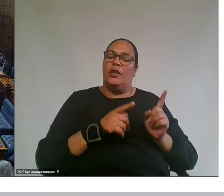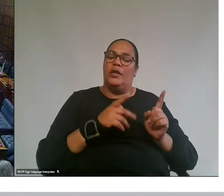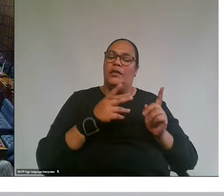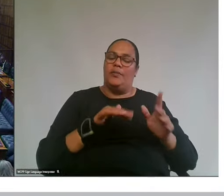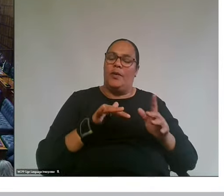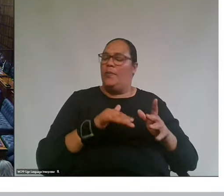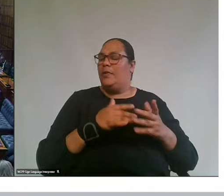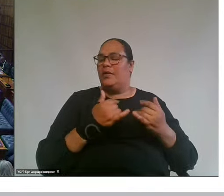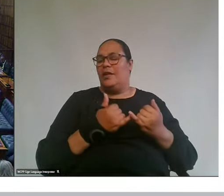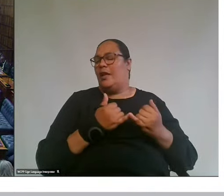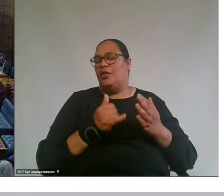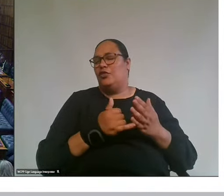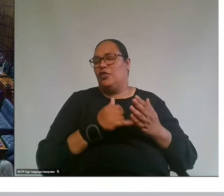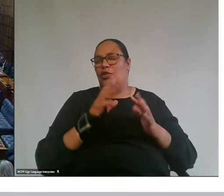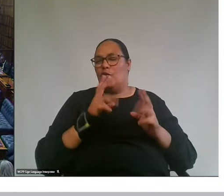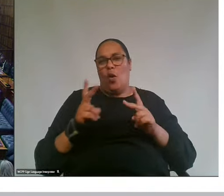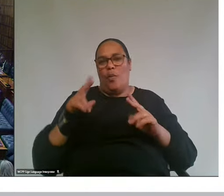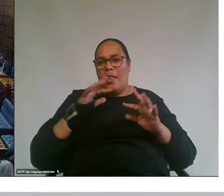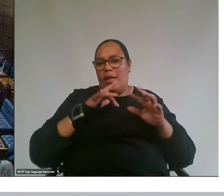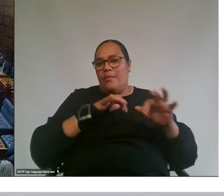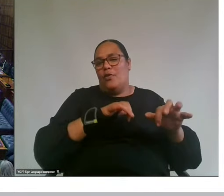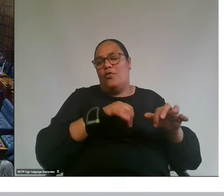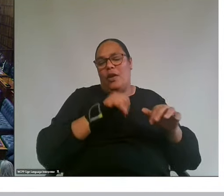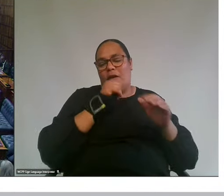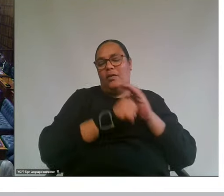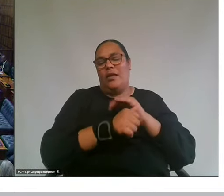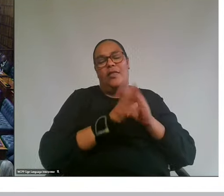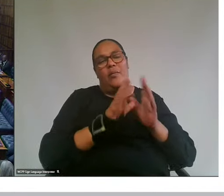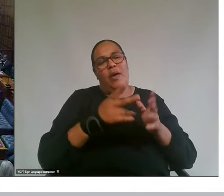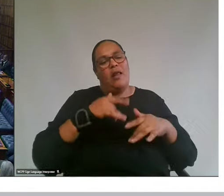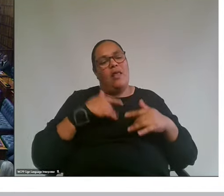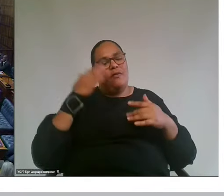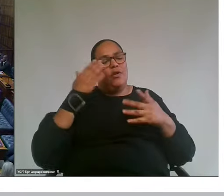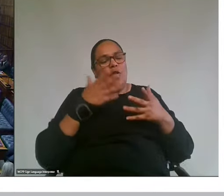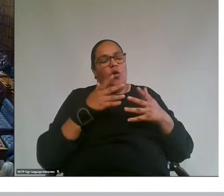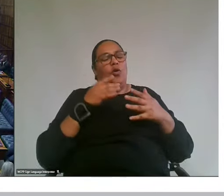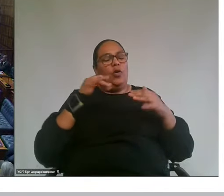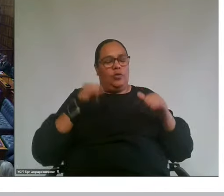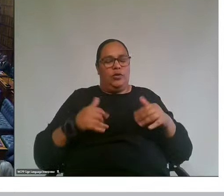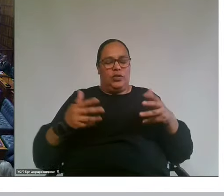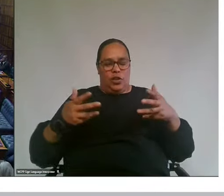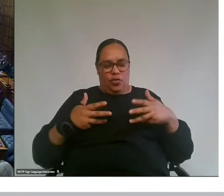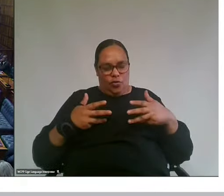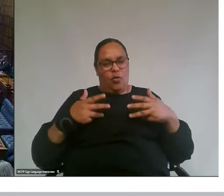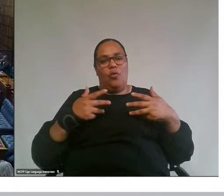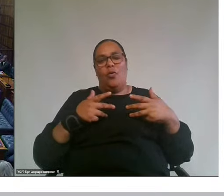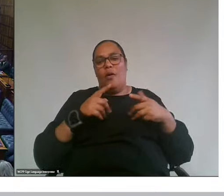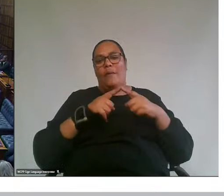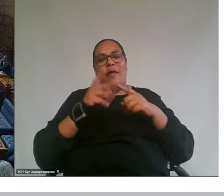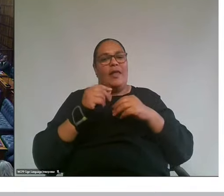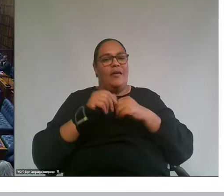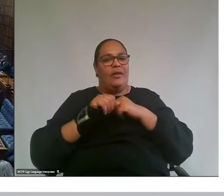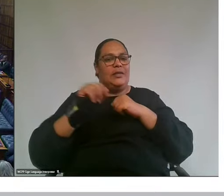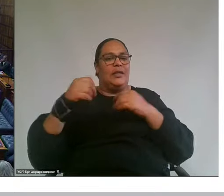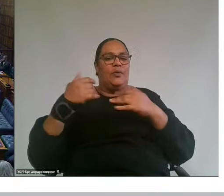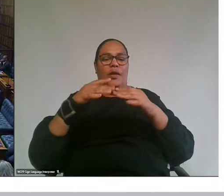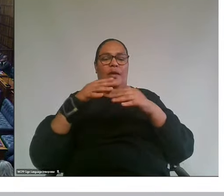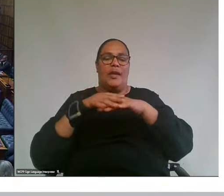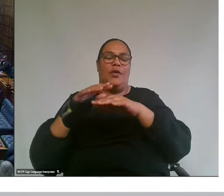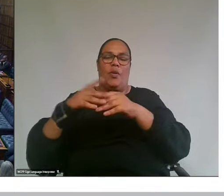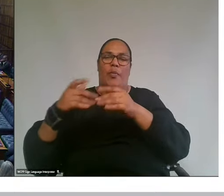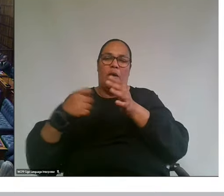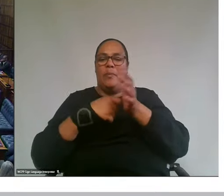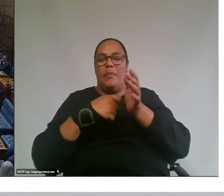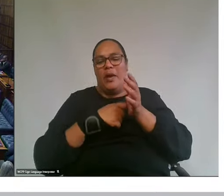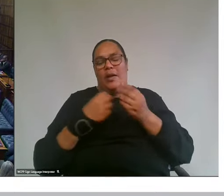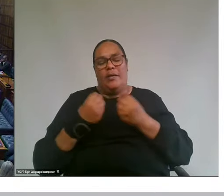it's almost typical immigrant type of approach where where that's the only life that they know and they dominate in that way and also they've got an extensive network in terms of buying